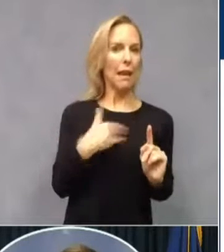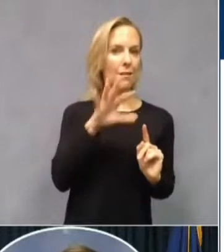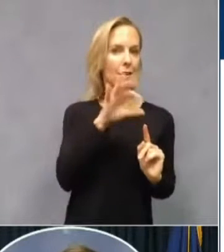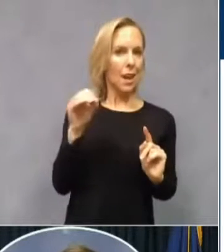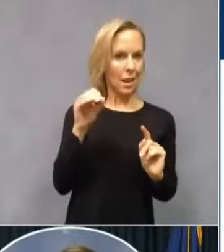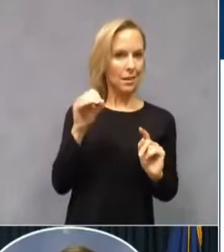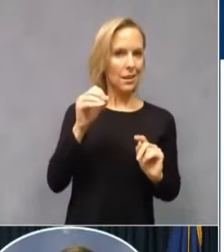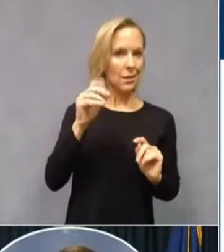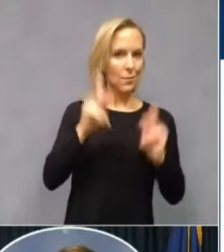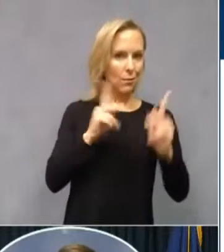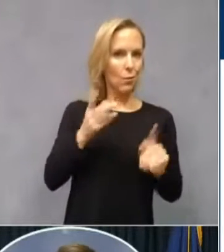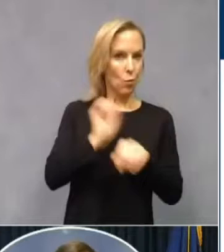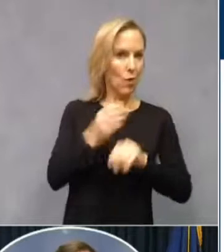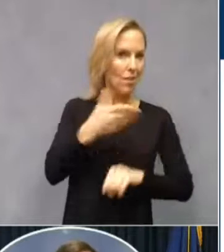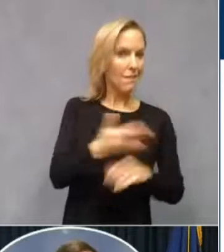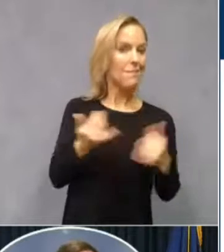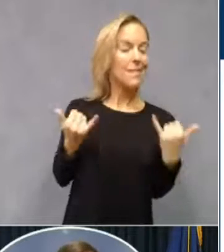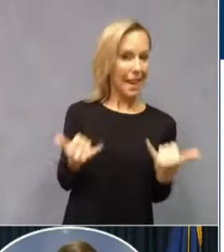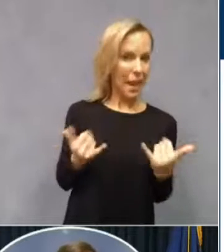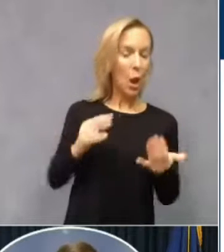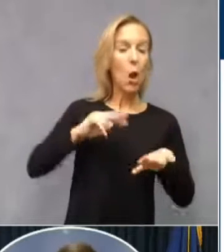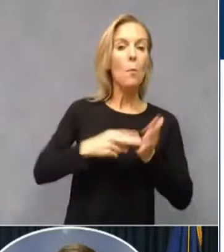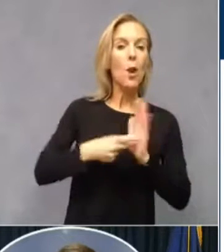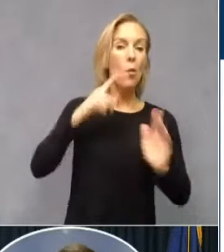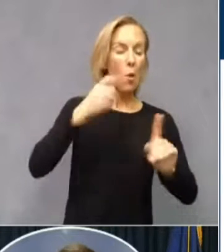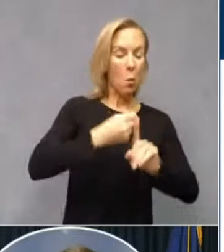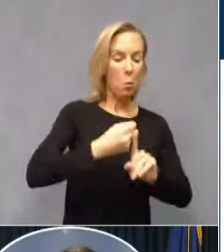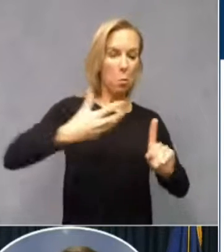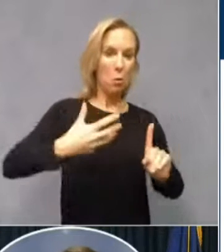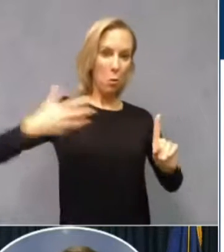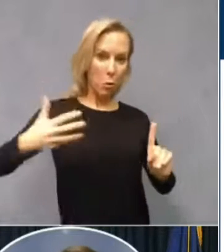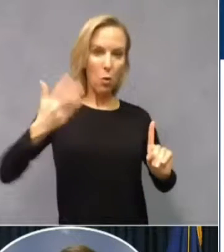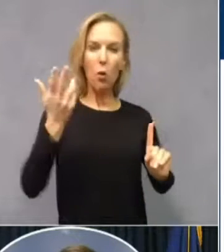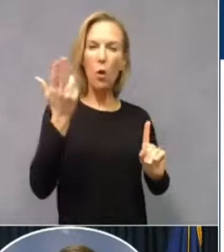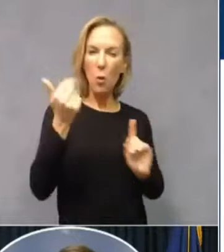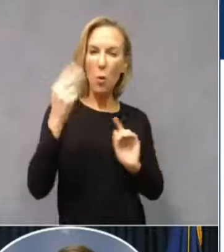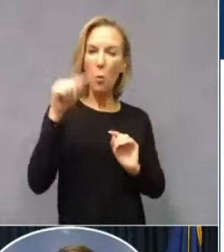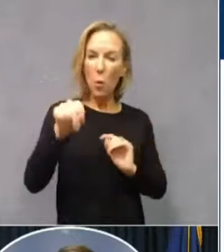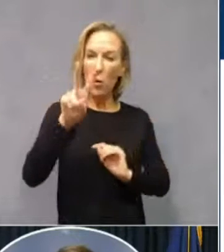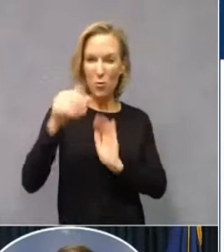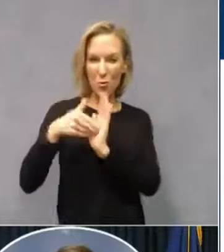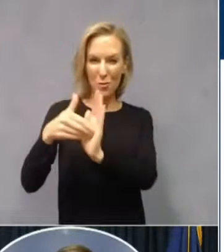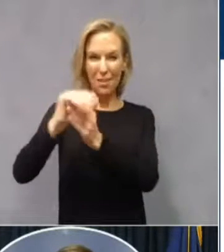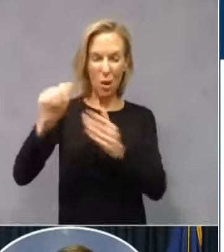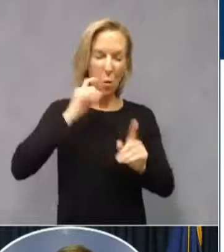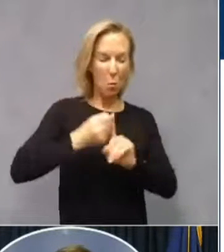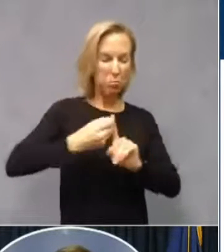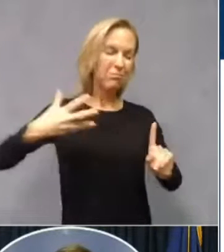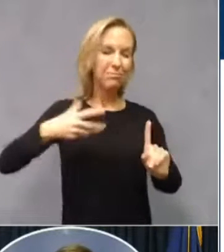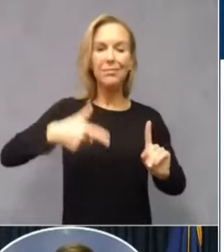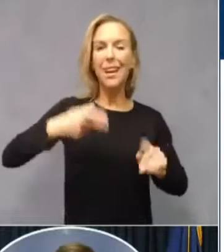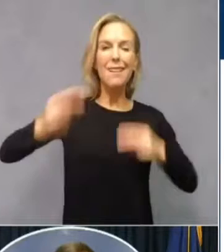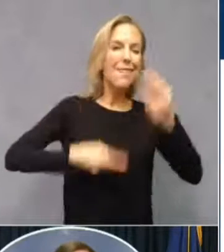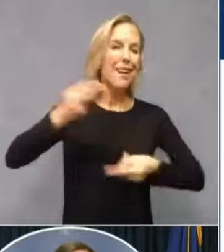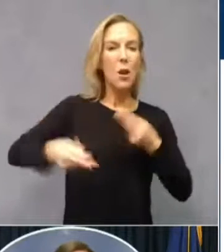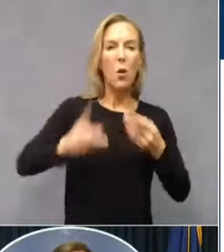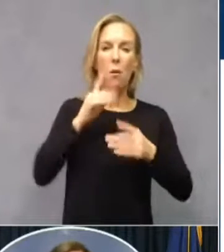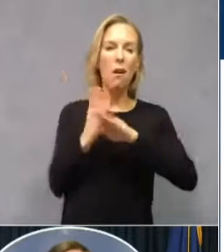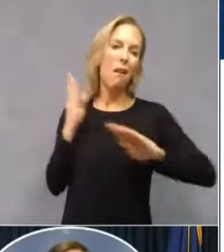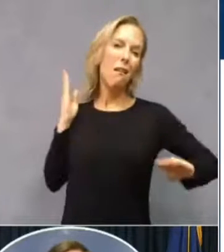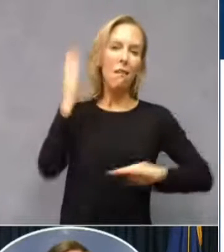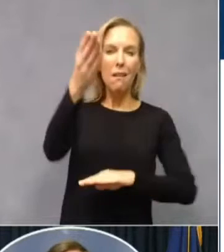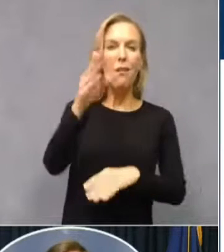area, and this $13.2 million expansion will push their employment well over the century mark, with 40